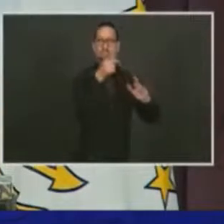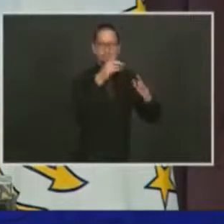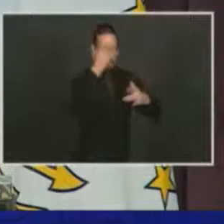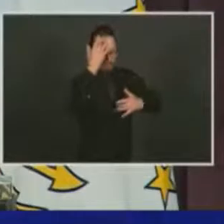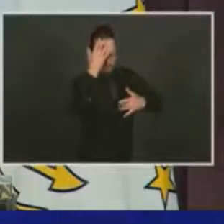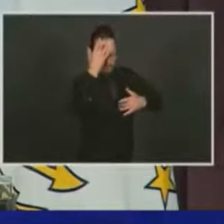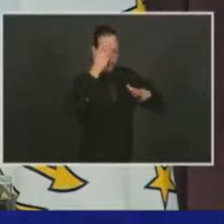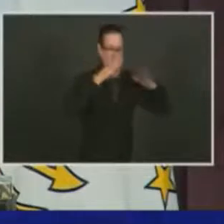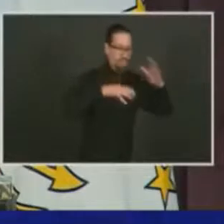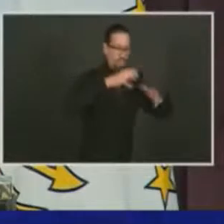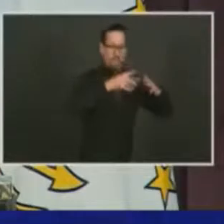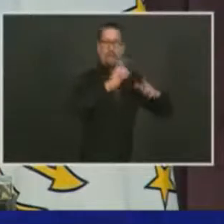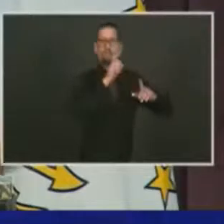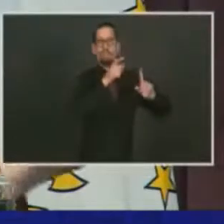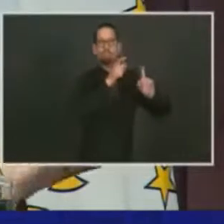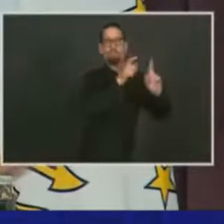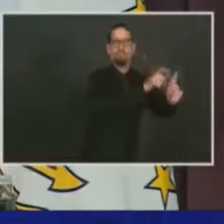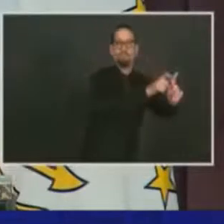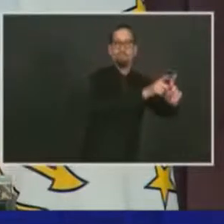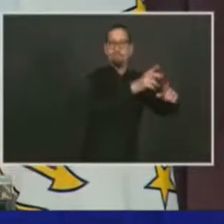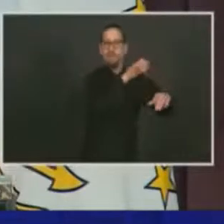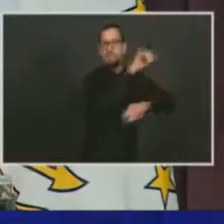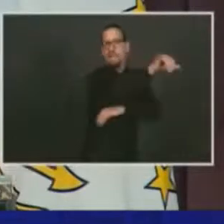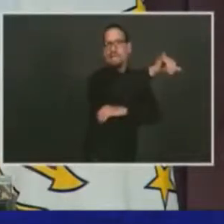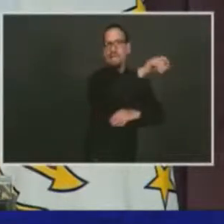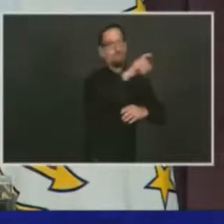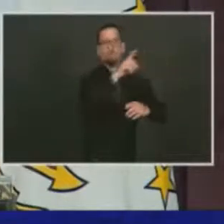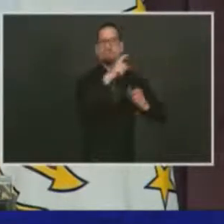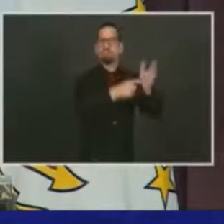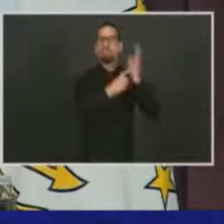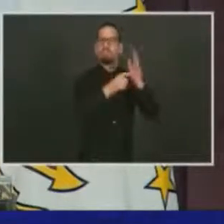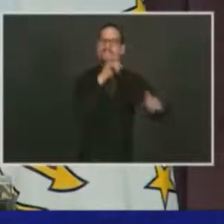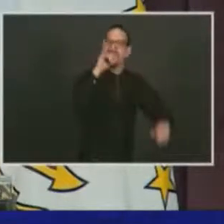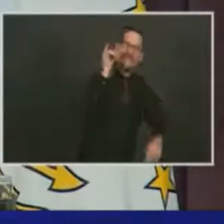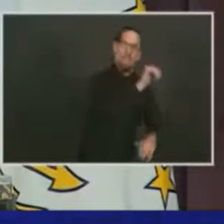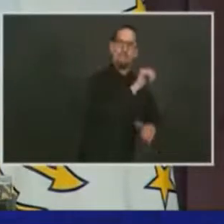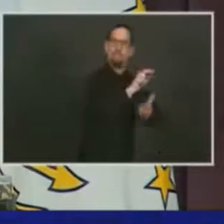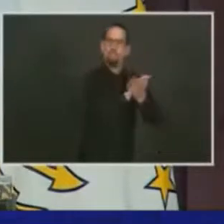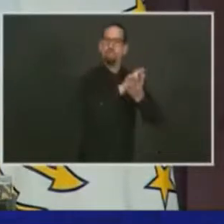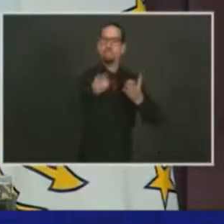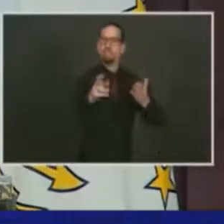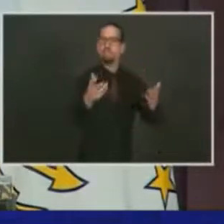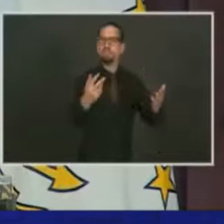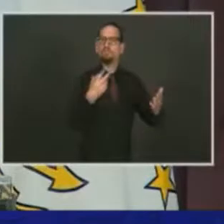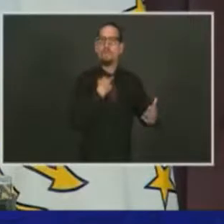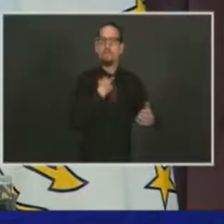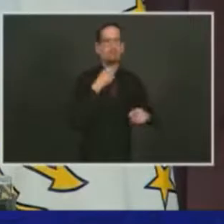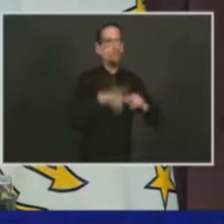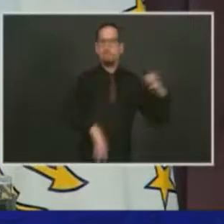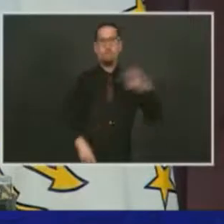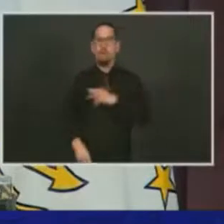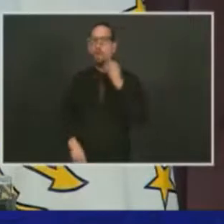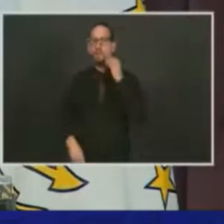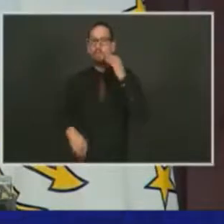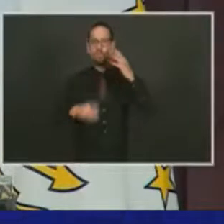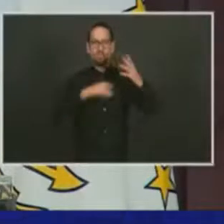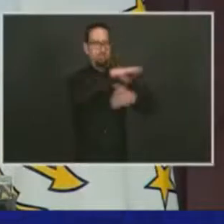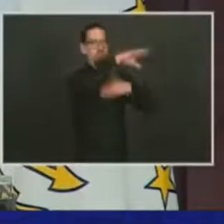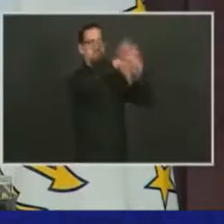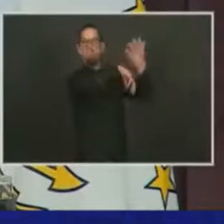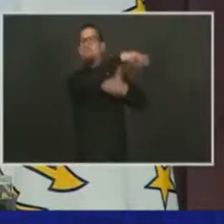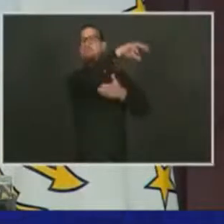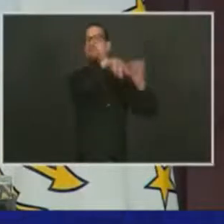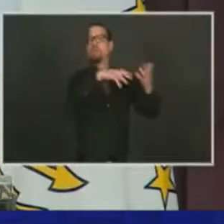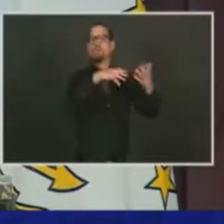and you spike a fever or you get sick, you'll be stuck wherever it is that you are. So the bottom line is,